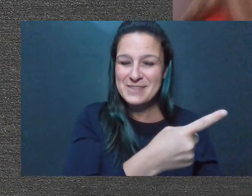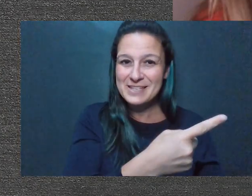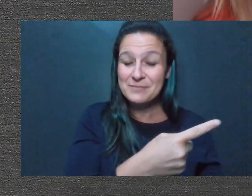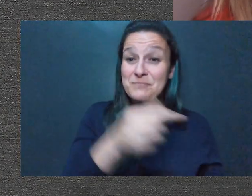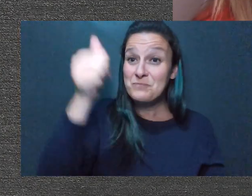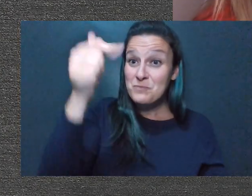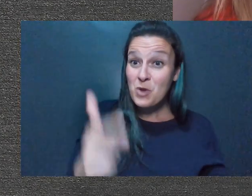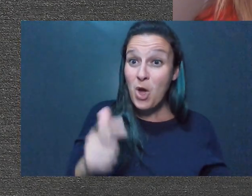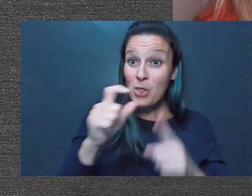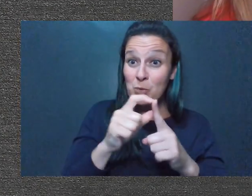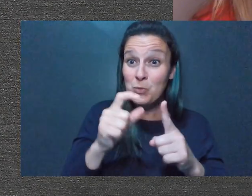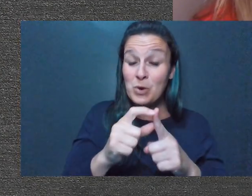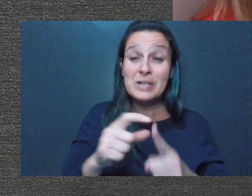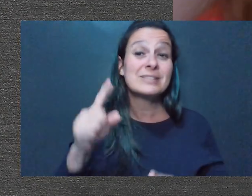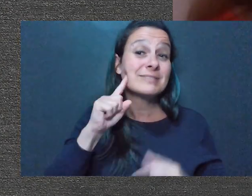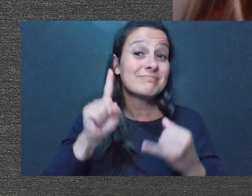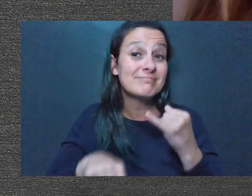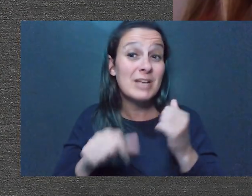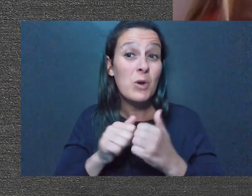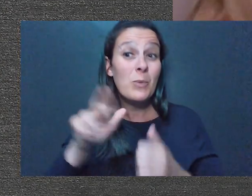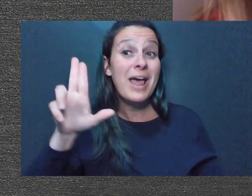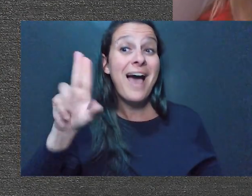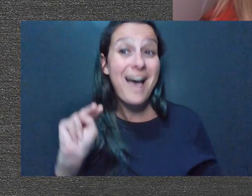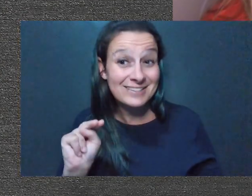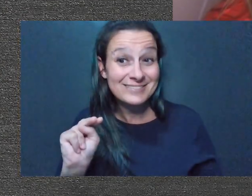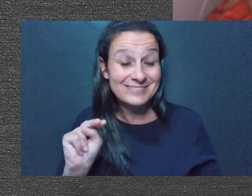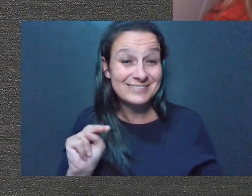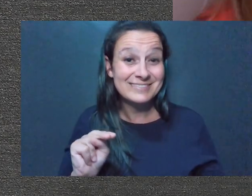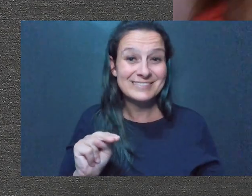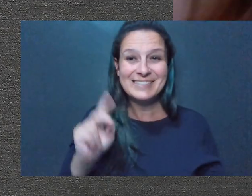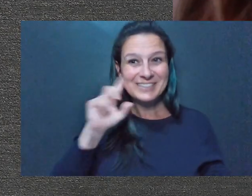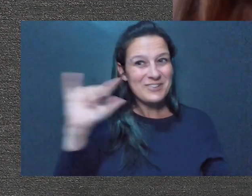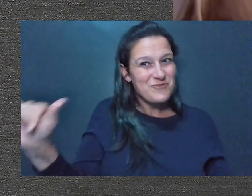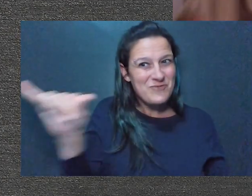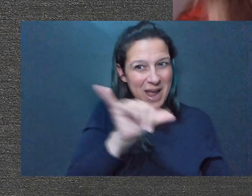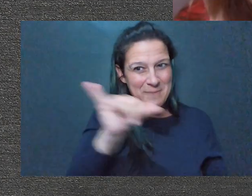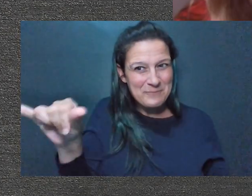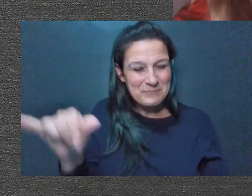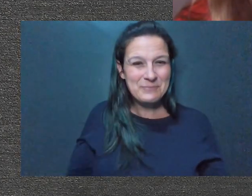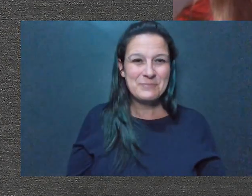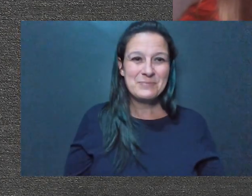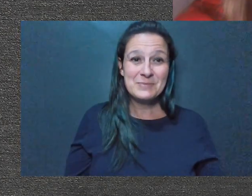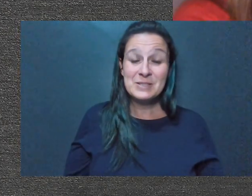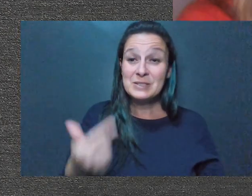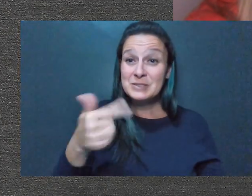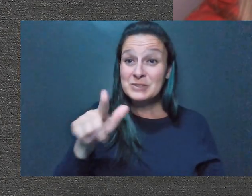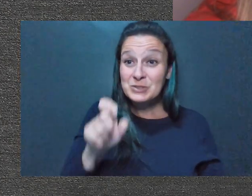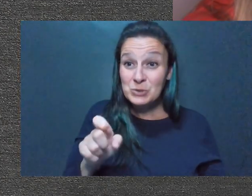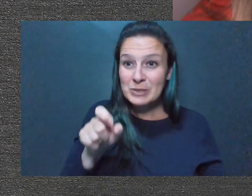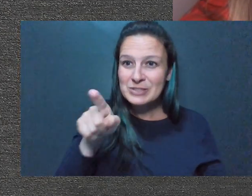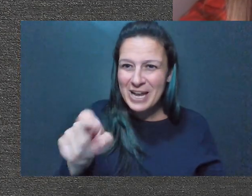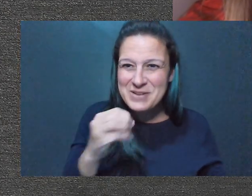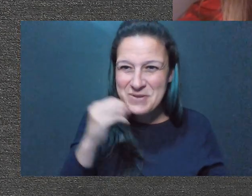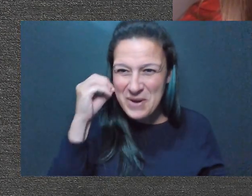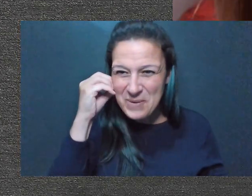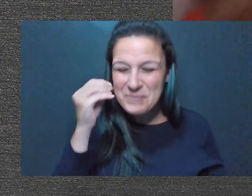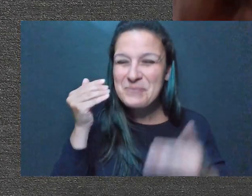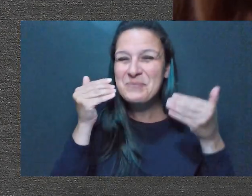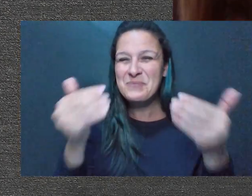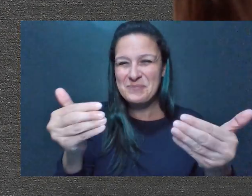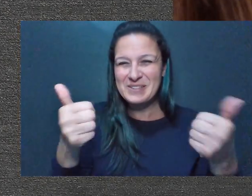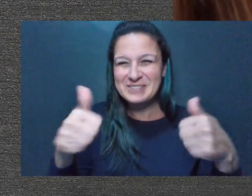of these words end with un, so they rhyme. George, and you at home, let's do